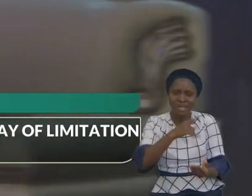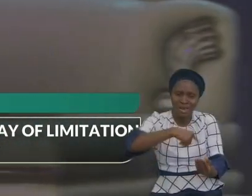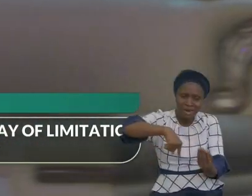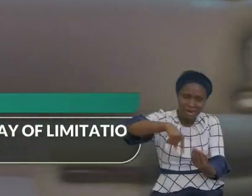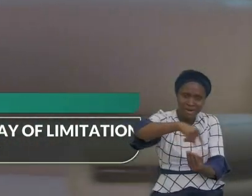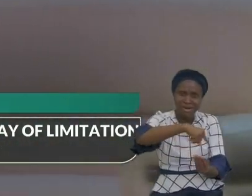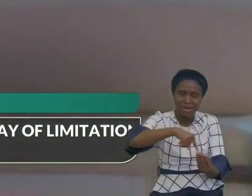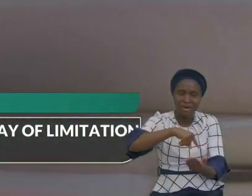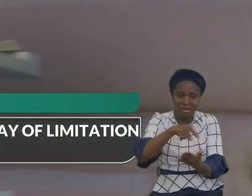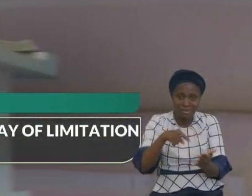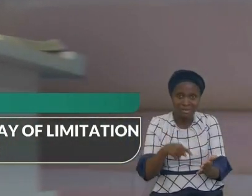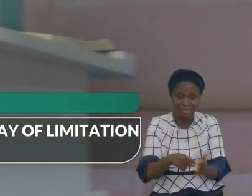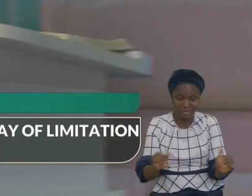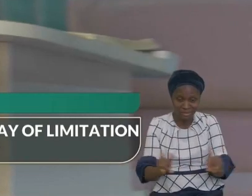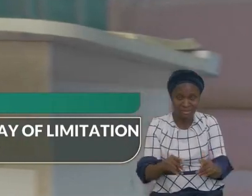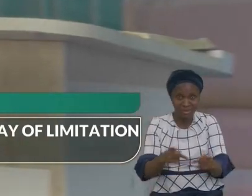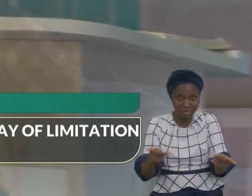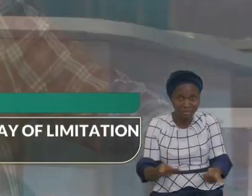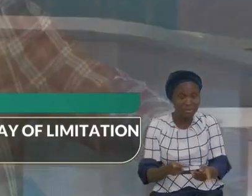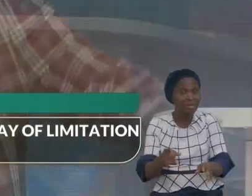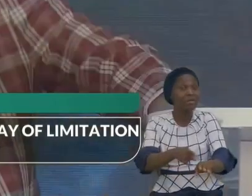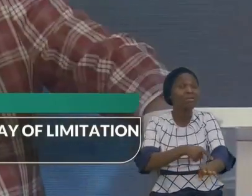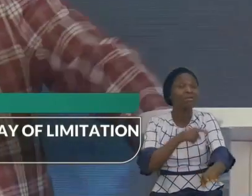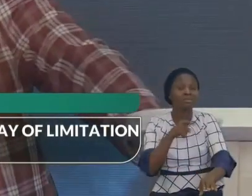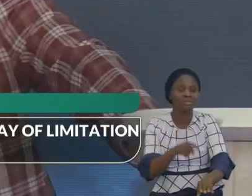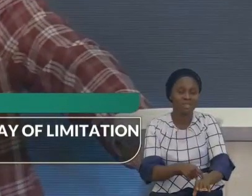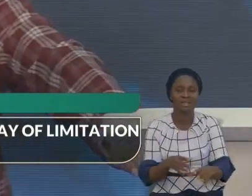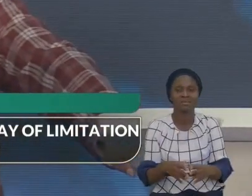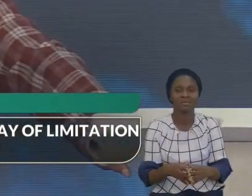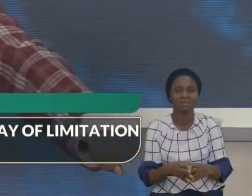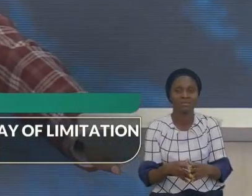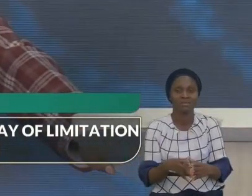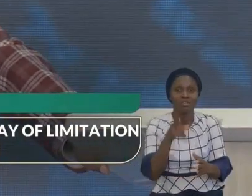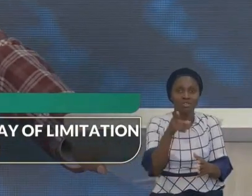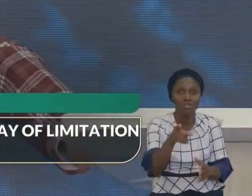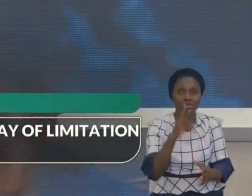You have been limited to this for a long time.